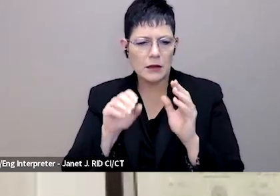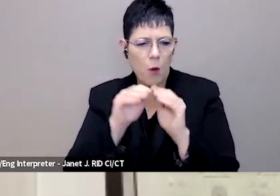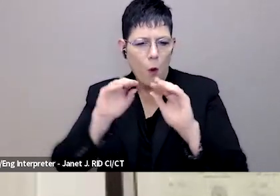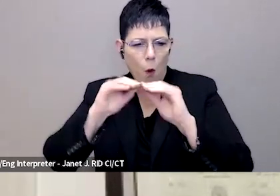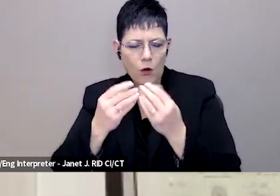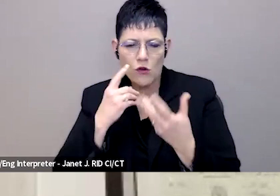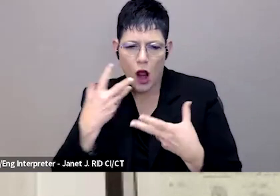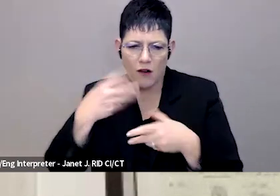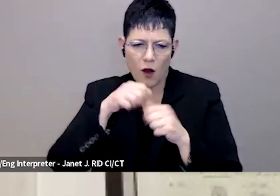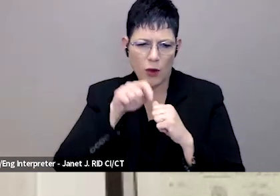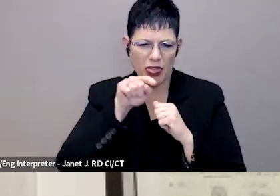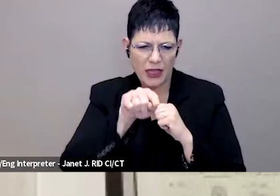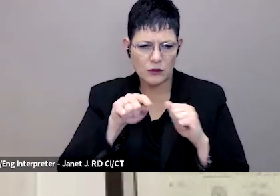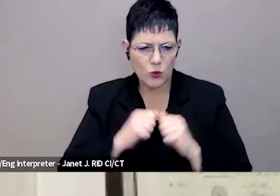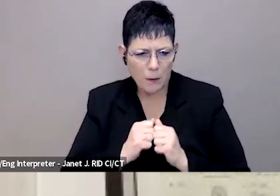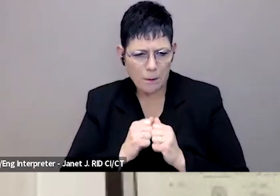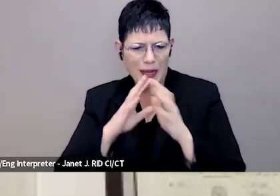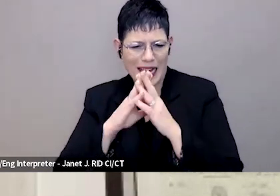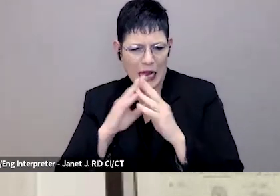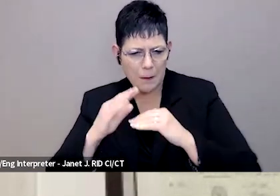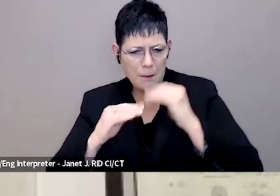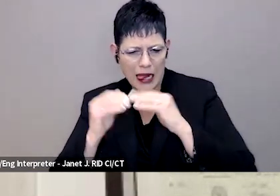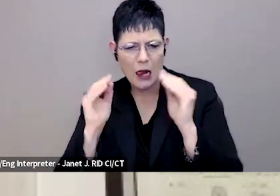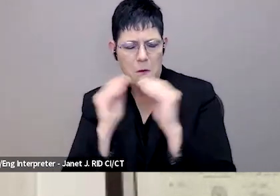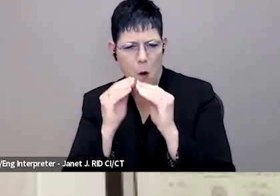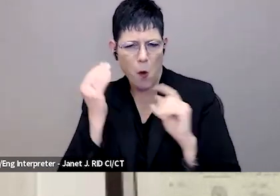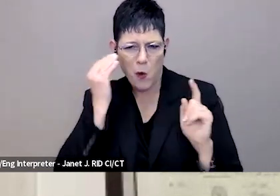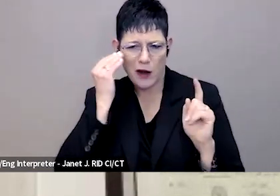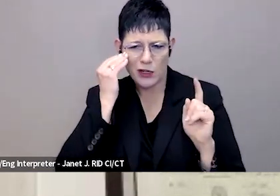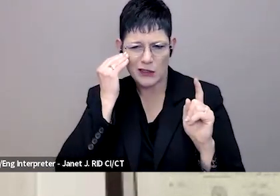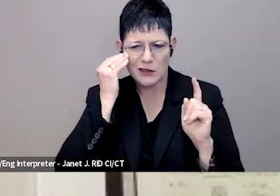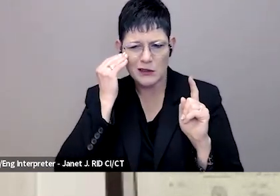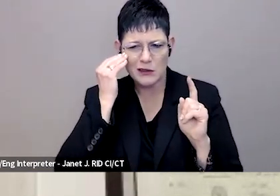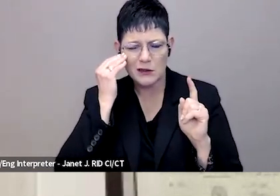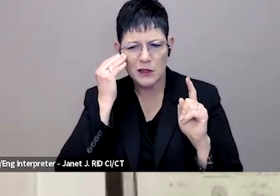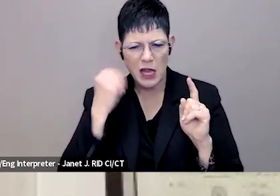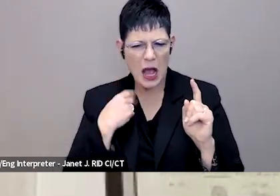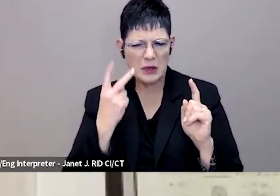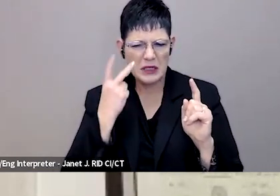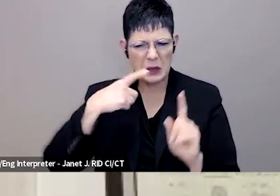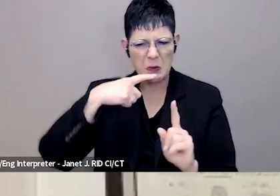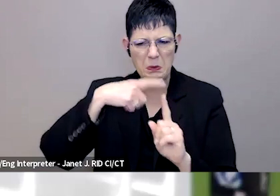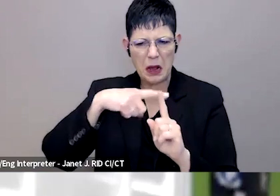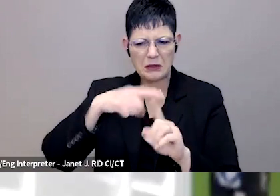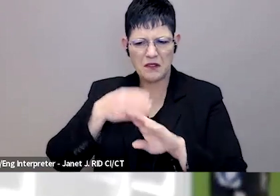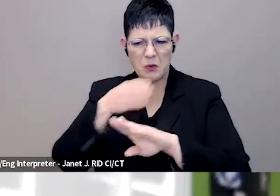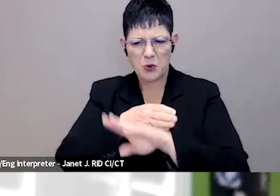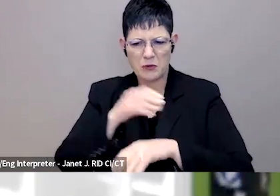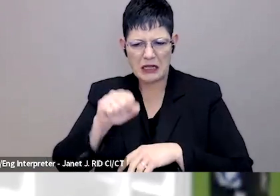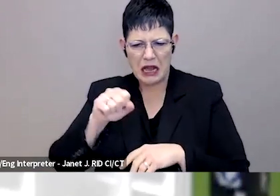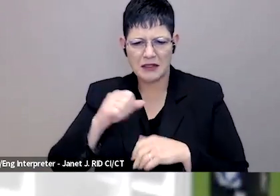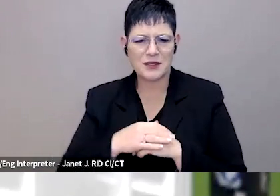to create that awareness and to build that capacity. So I think, progress is happening. That's it. All right,